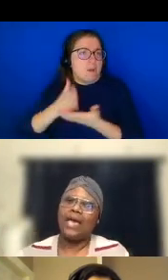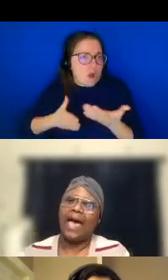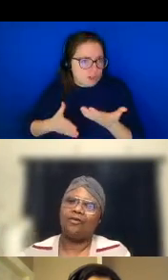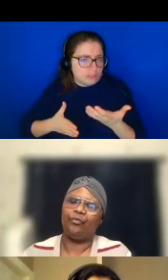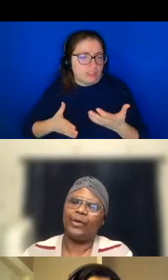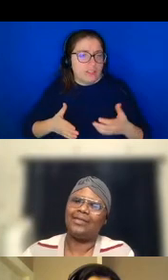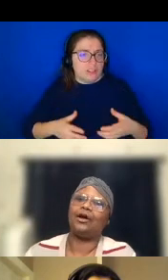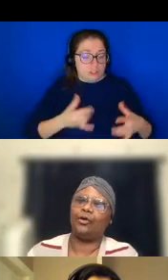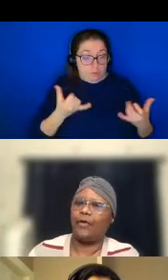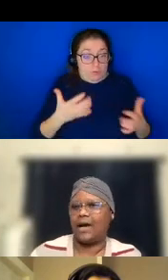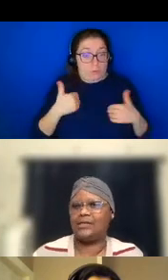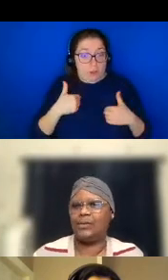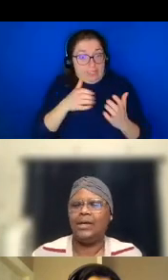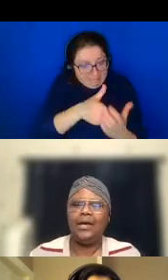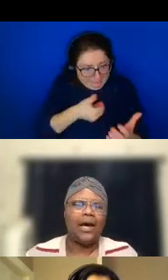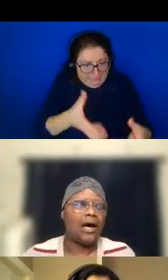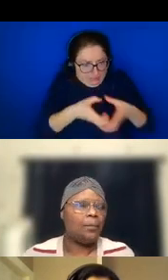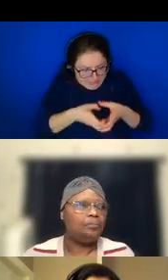we have within our grasp.